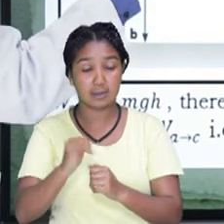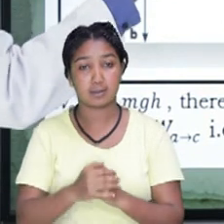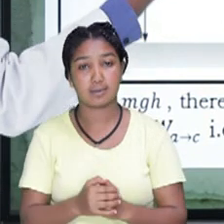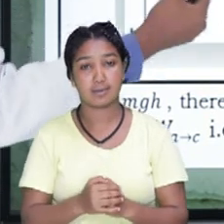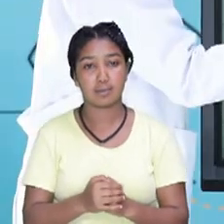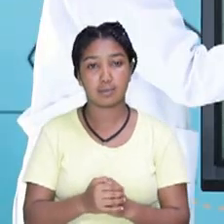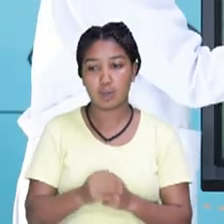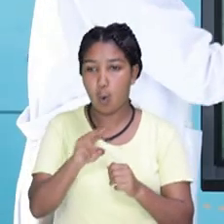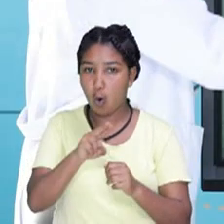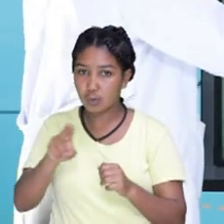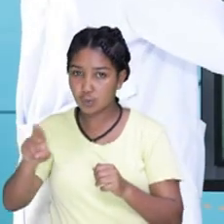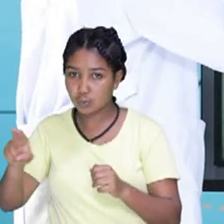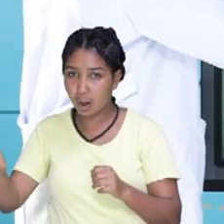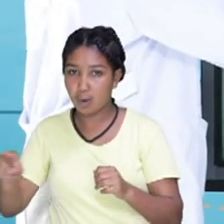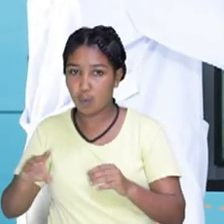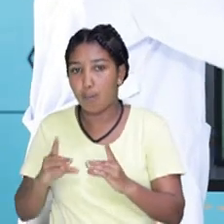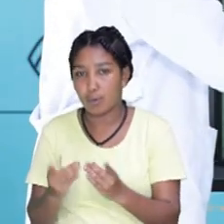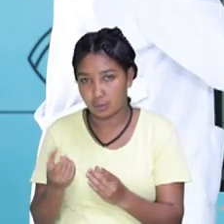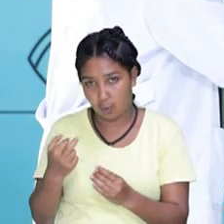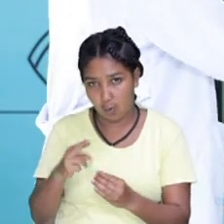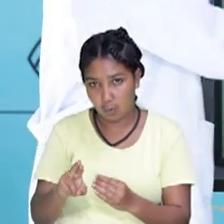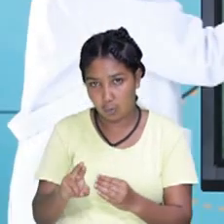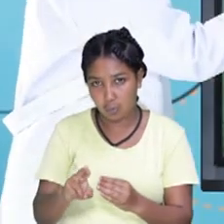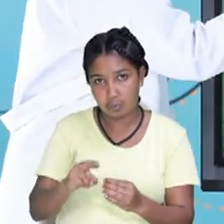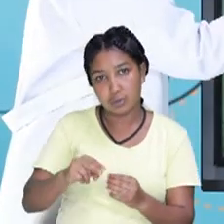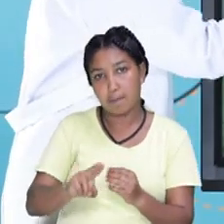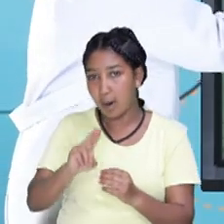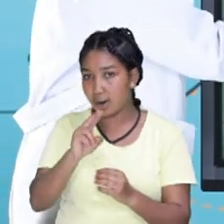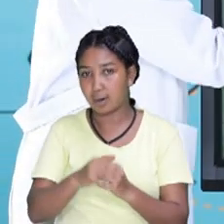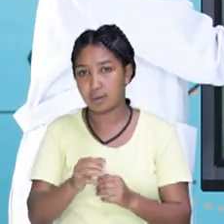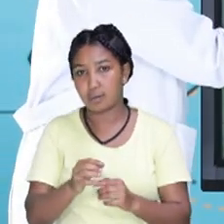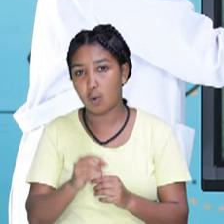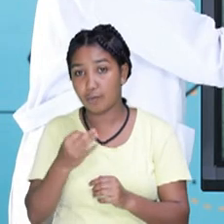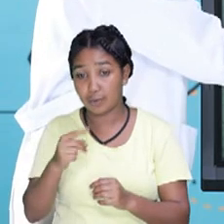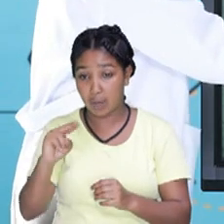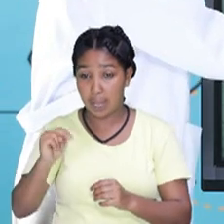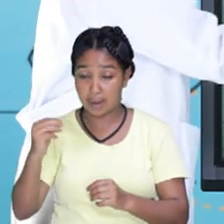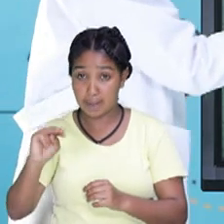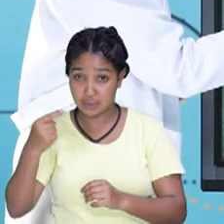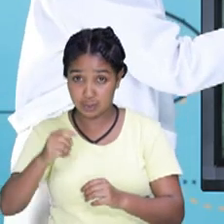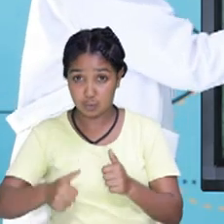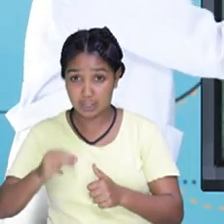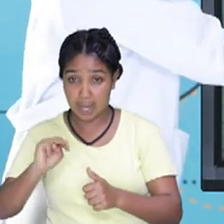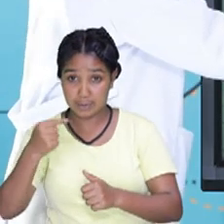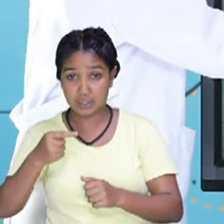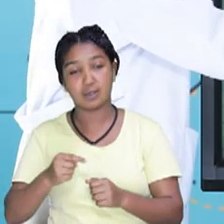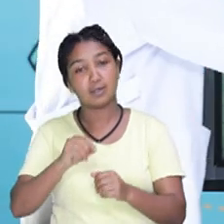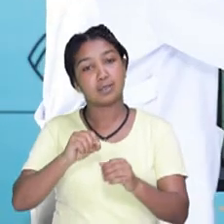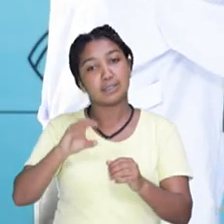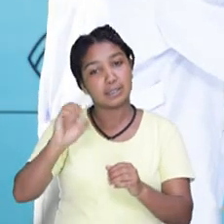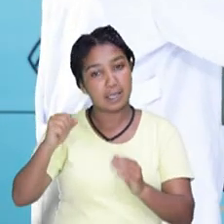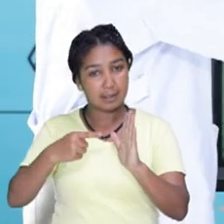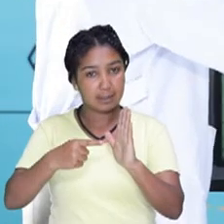the horizontal component or the parallel component of mg, which is mg sine